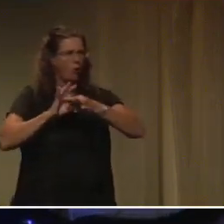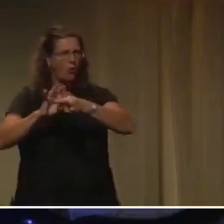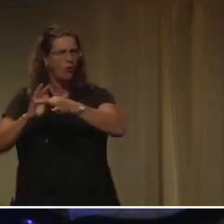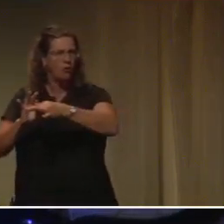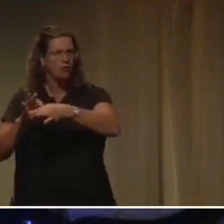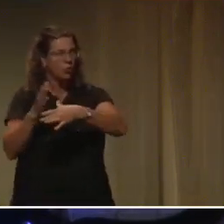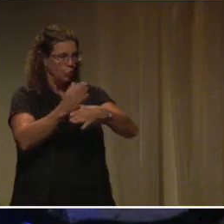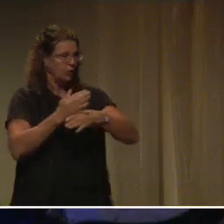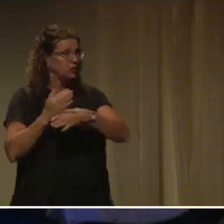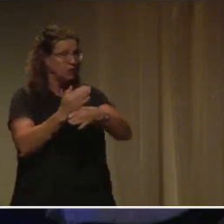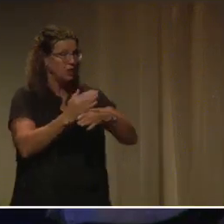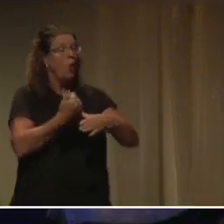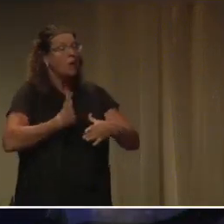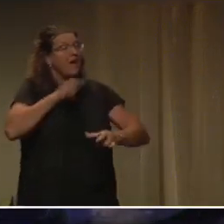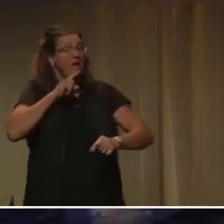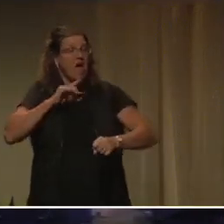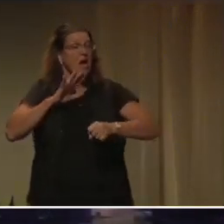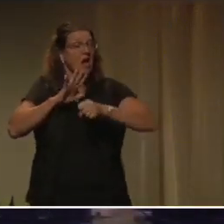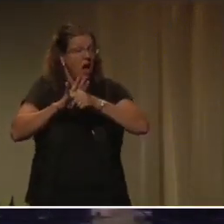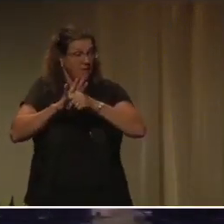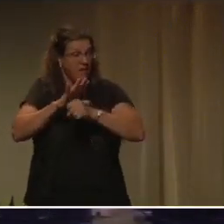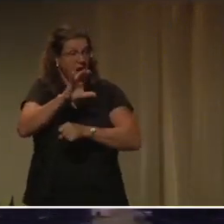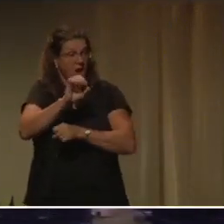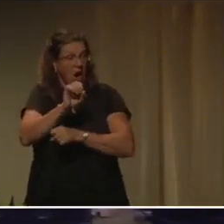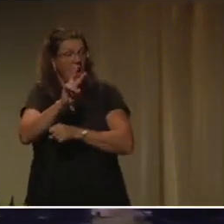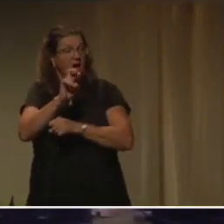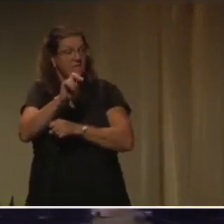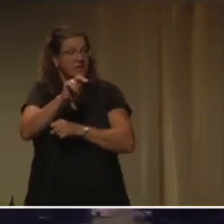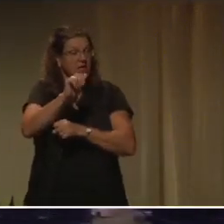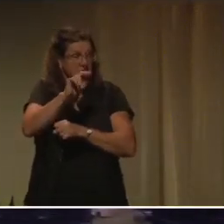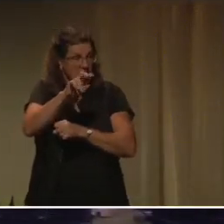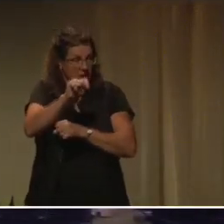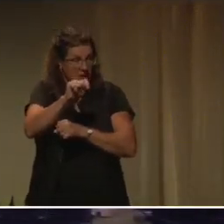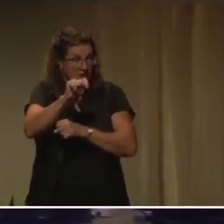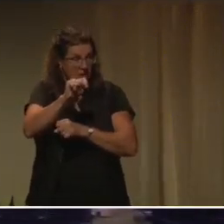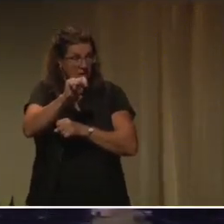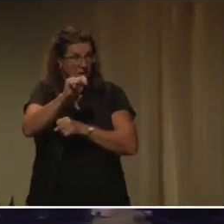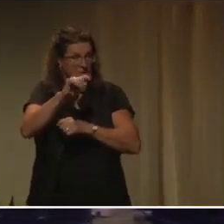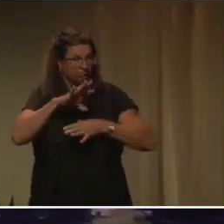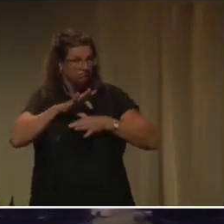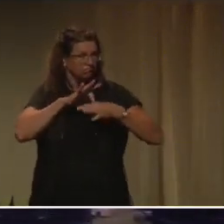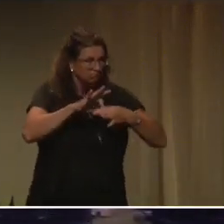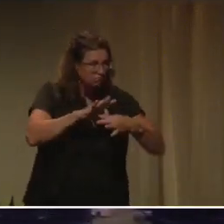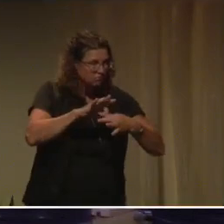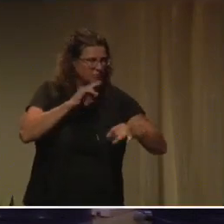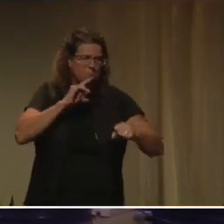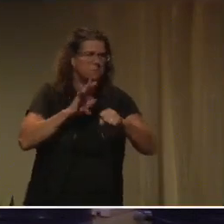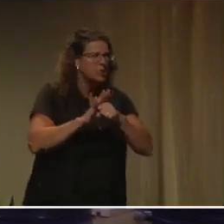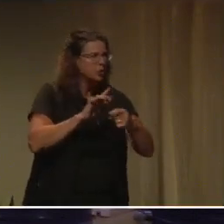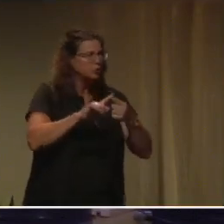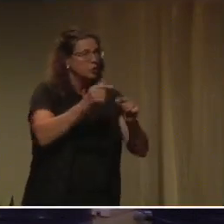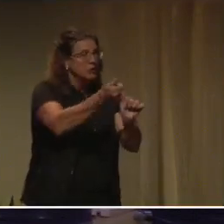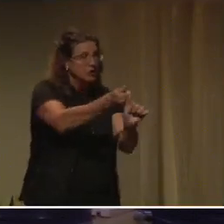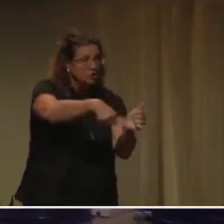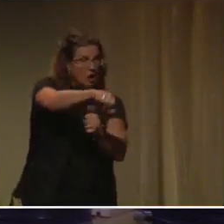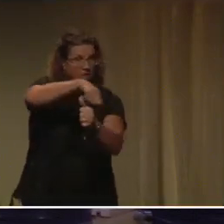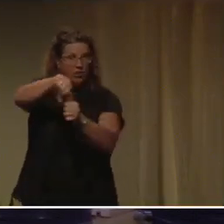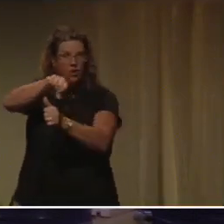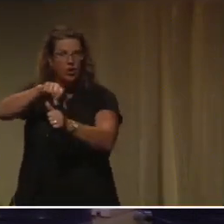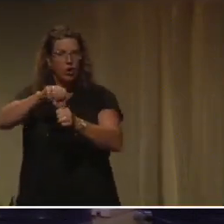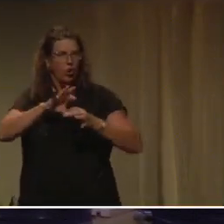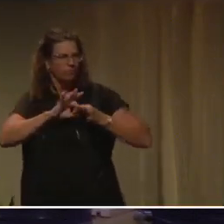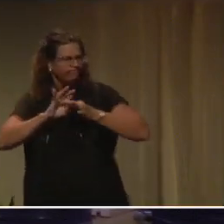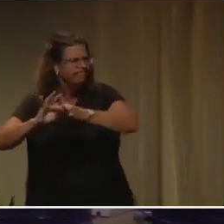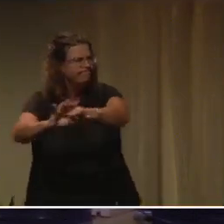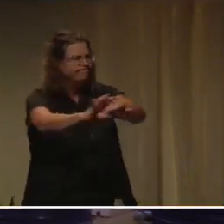have actually have a covenant that describes how we are committed to one another in maintaining our unity